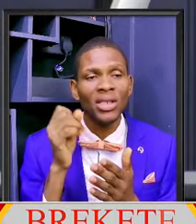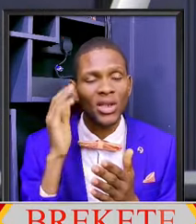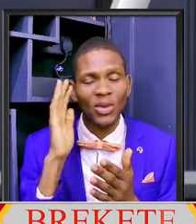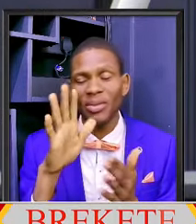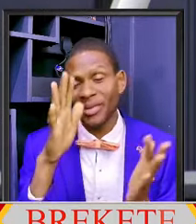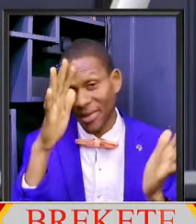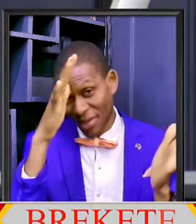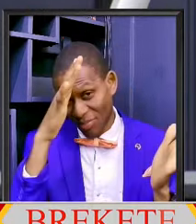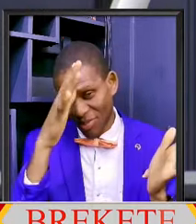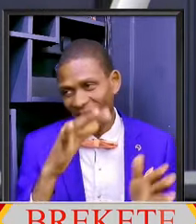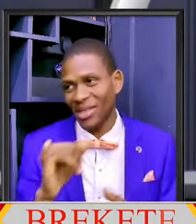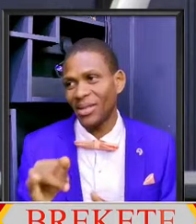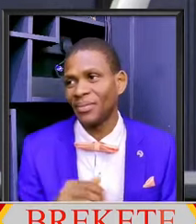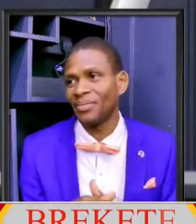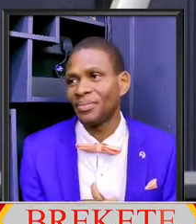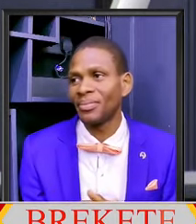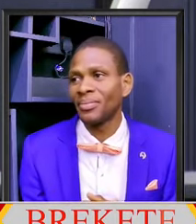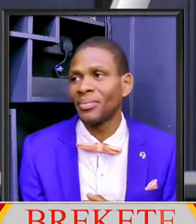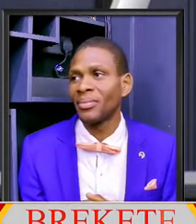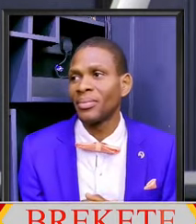expect.